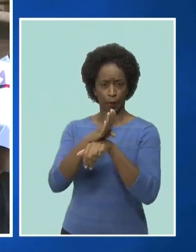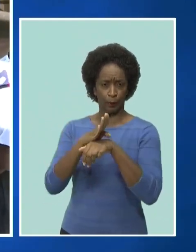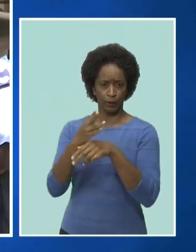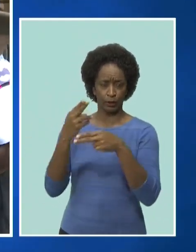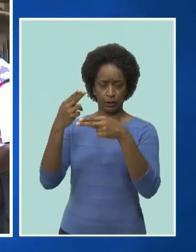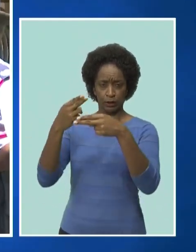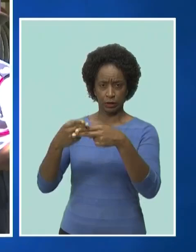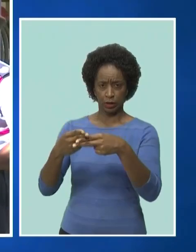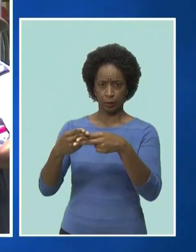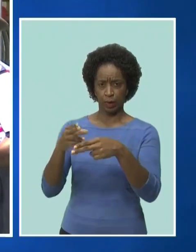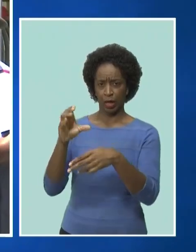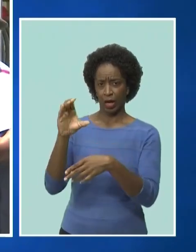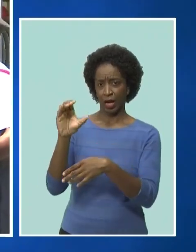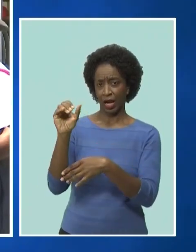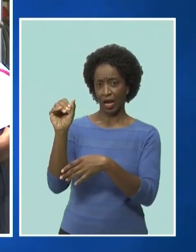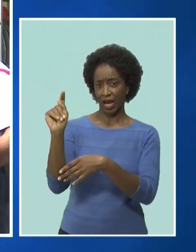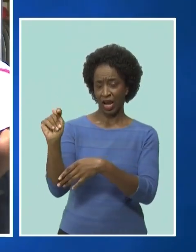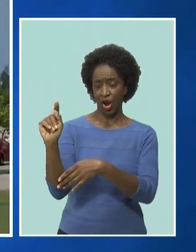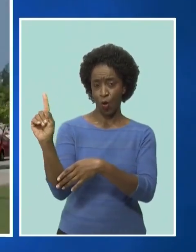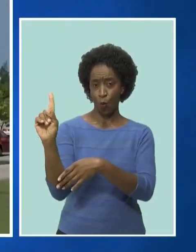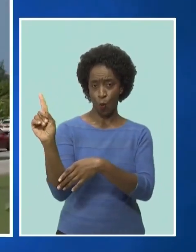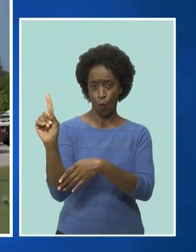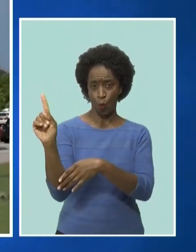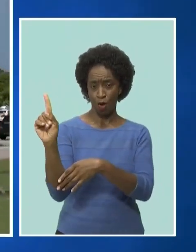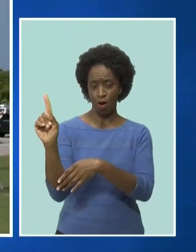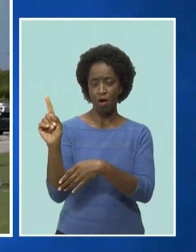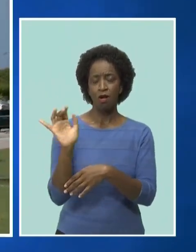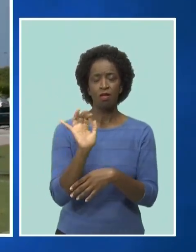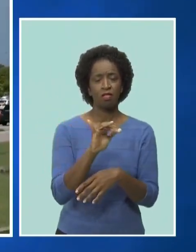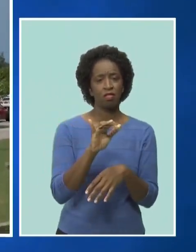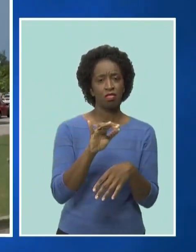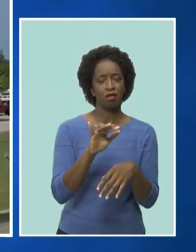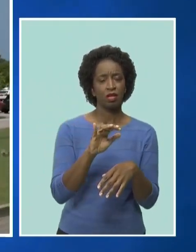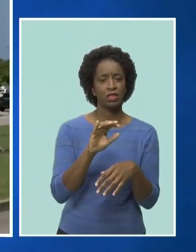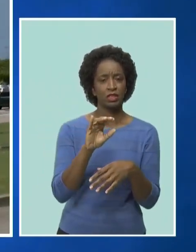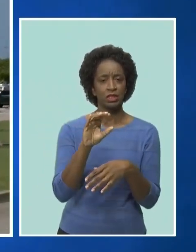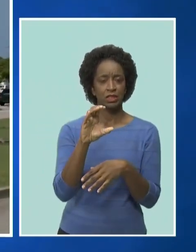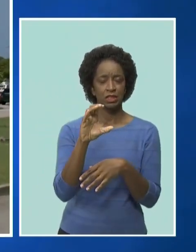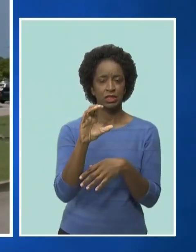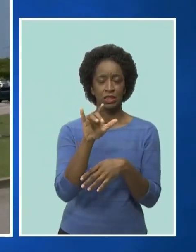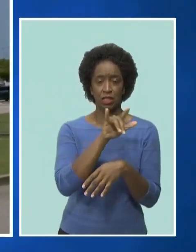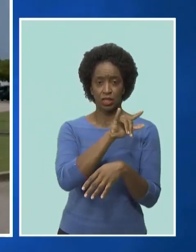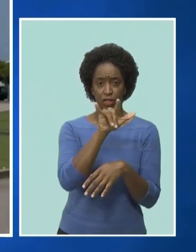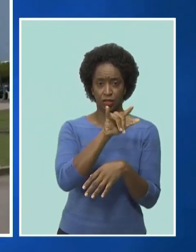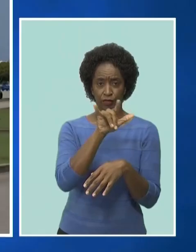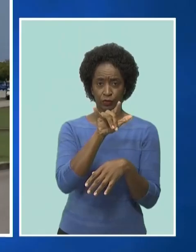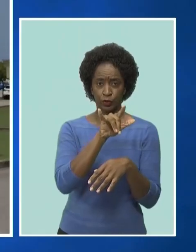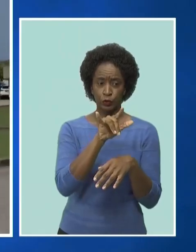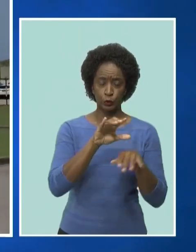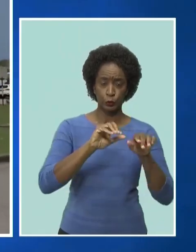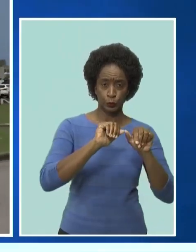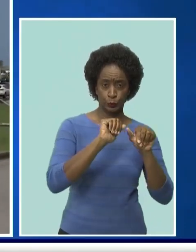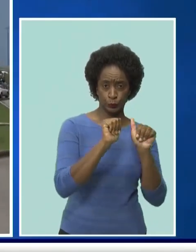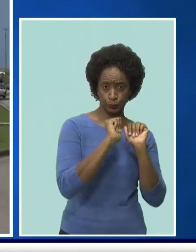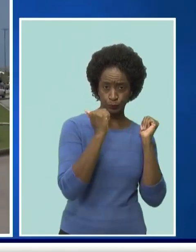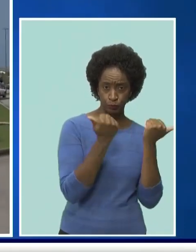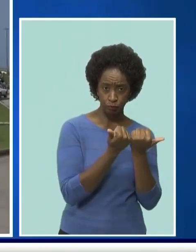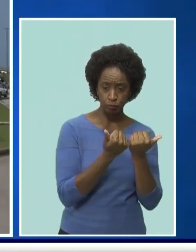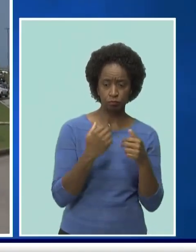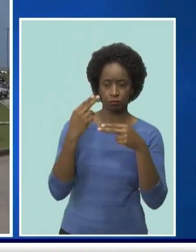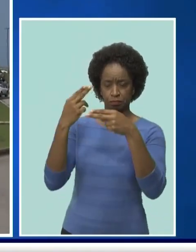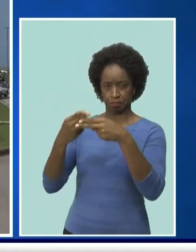Civil Aviation Organization, efforts are being made to ensure firefighters assigned to the country's airport are